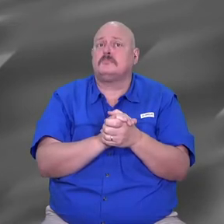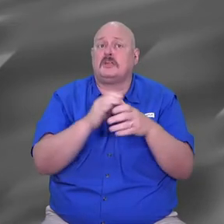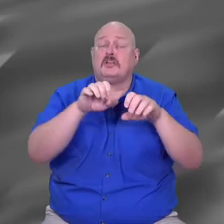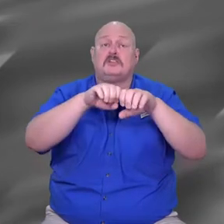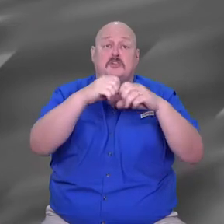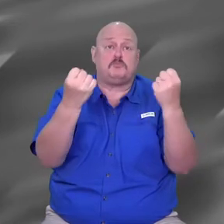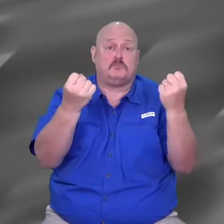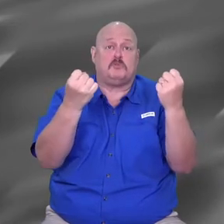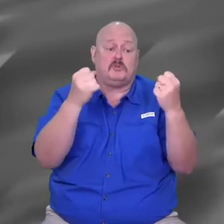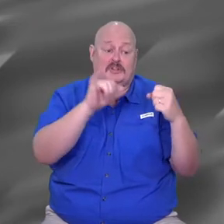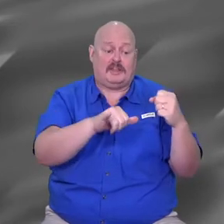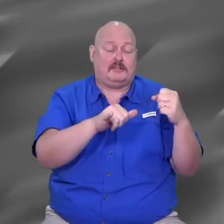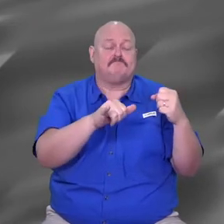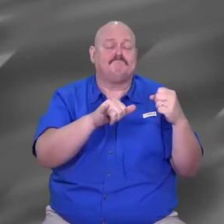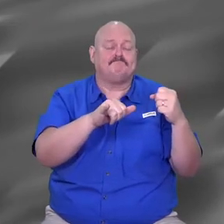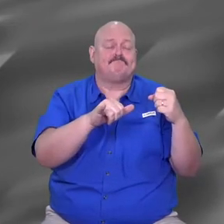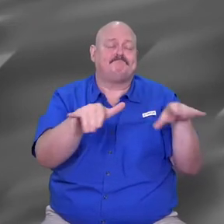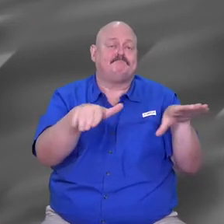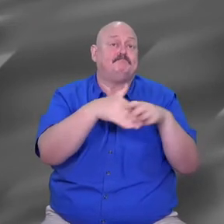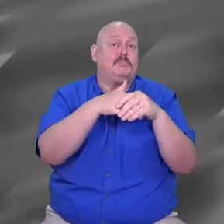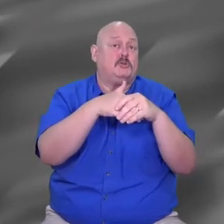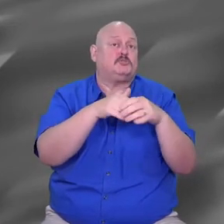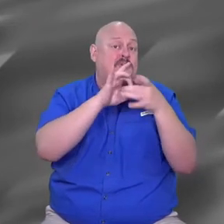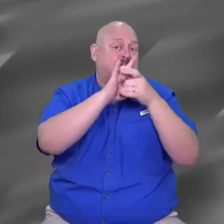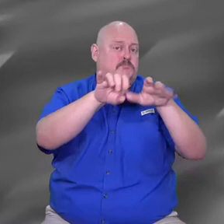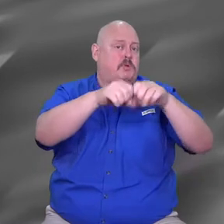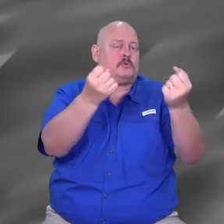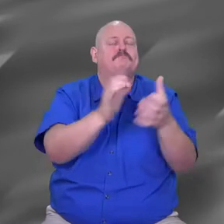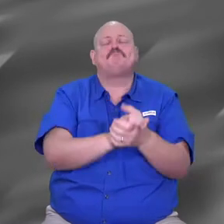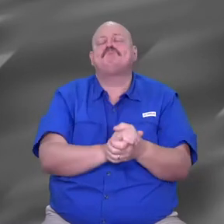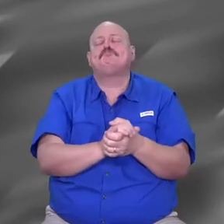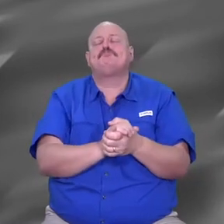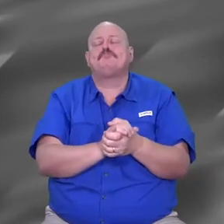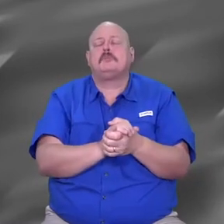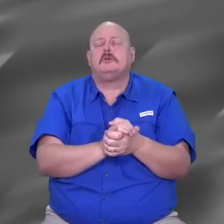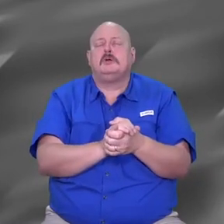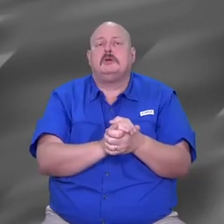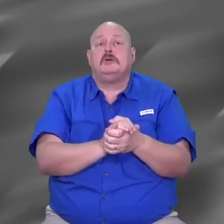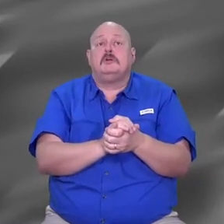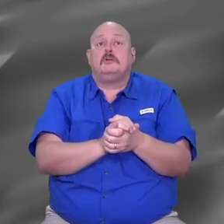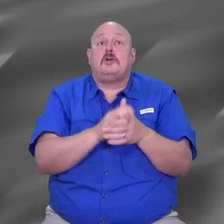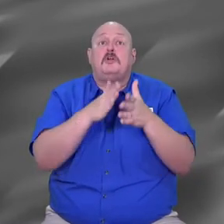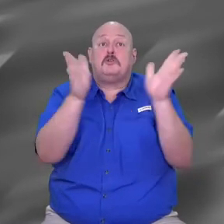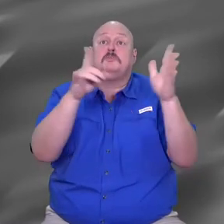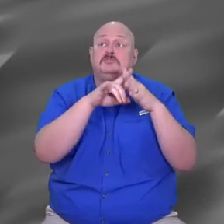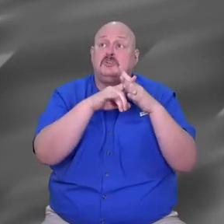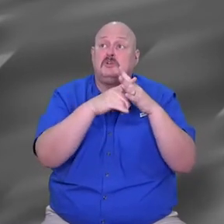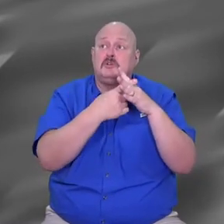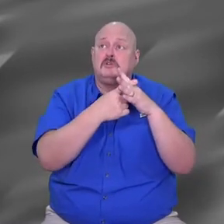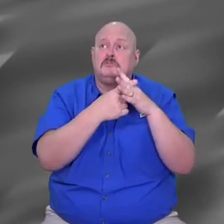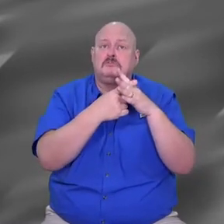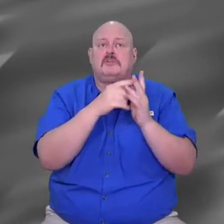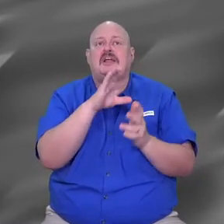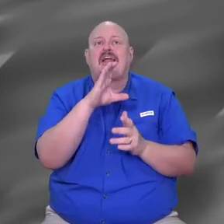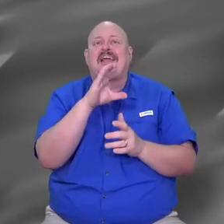of this issue in one's home, marriage, relationship, and the family and such, typically started casually.